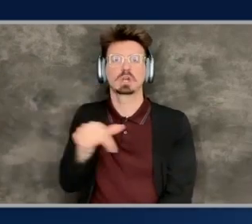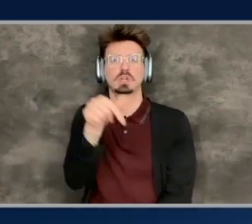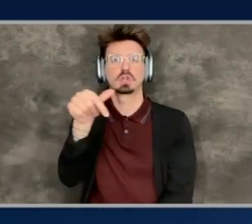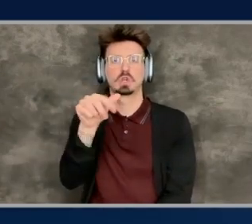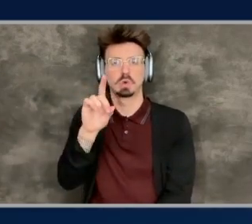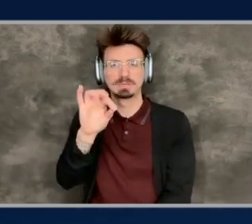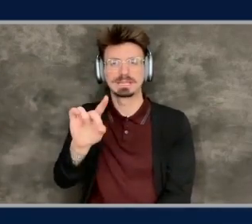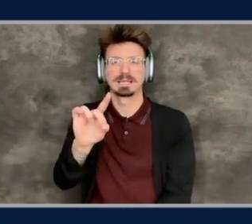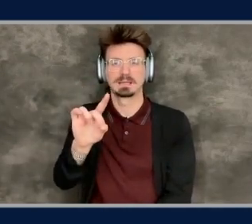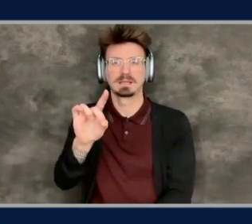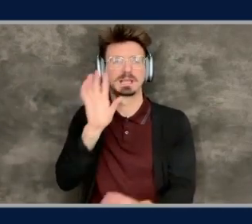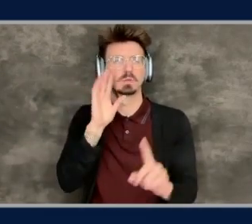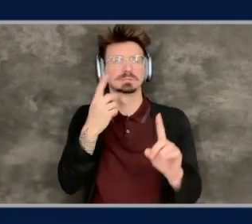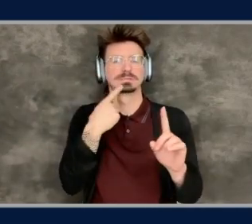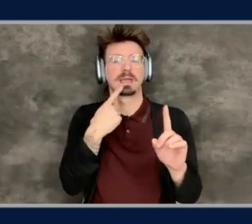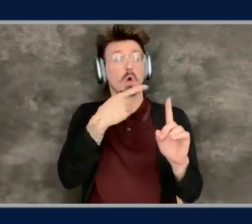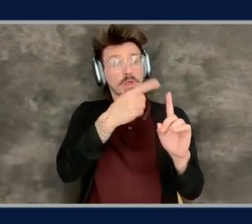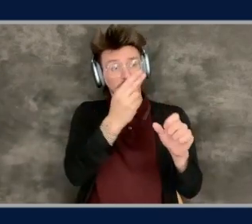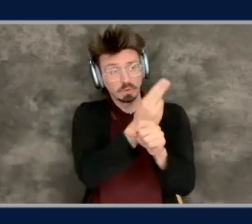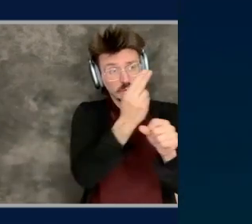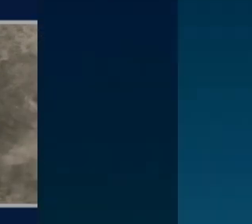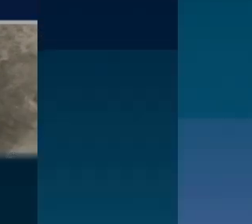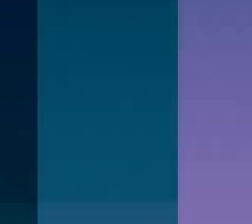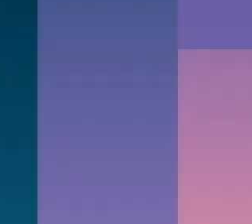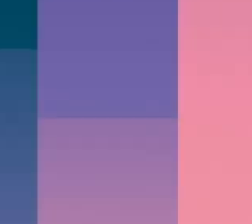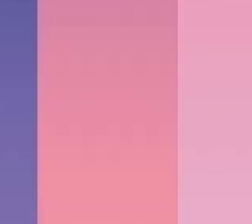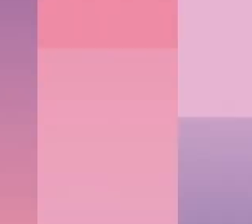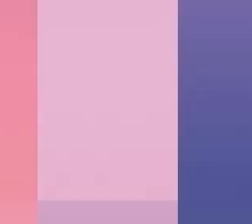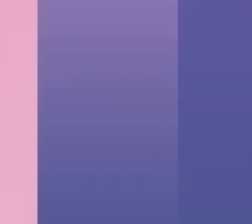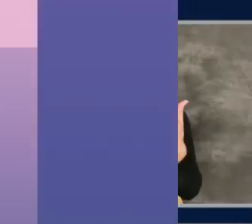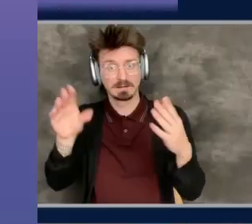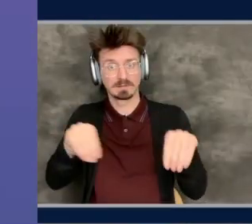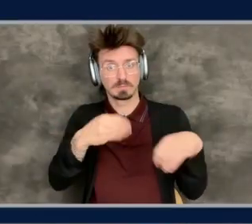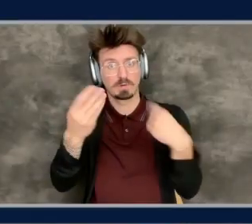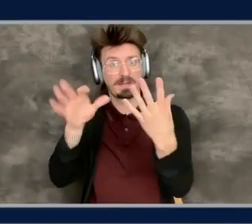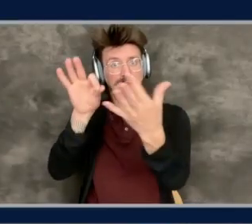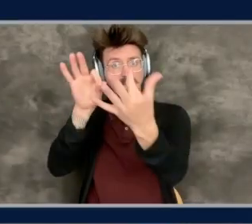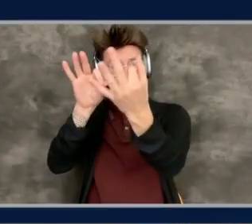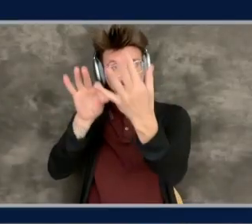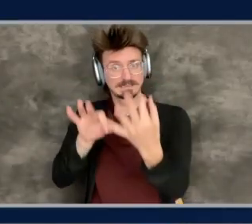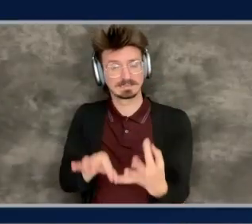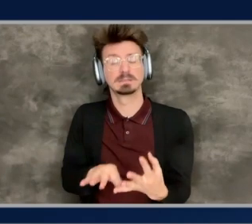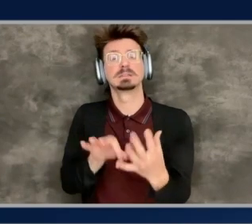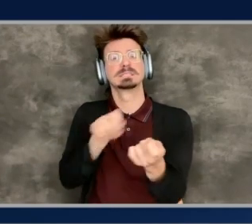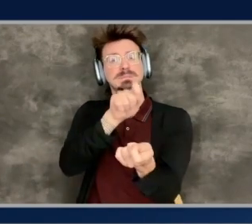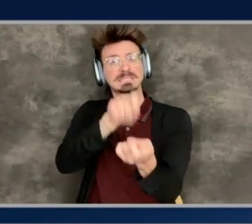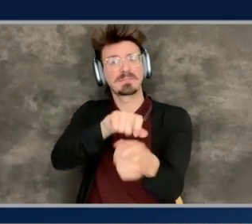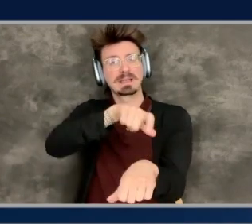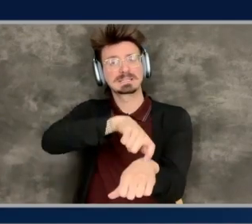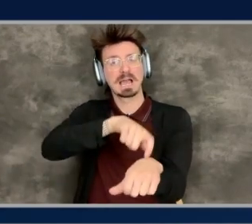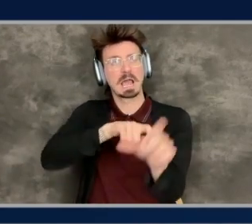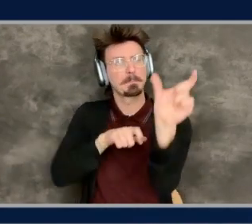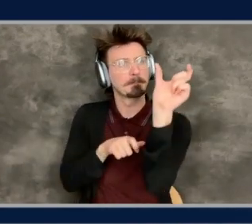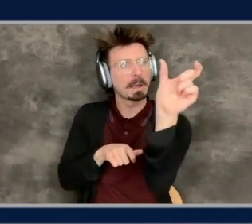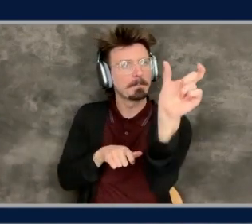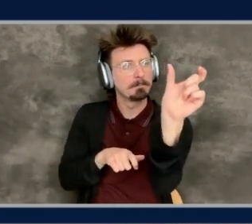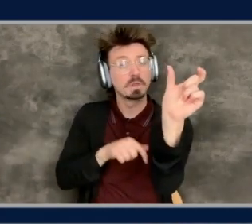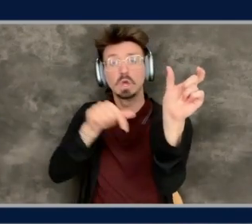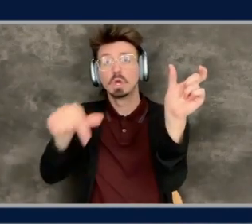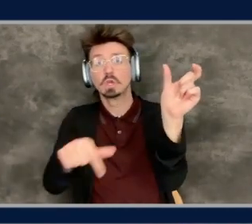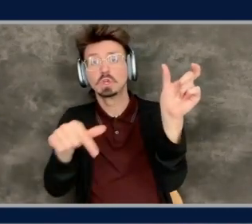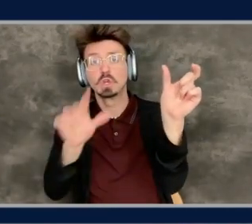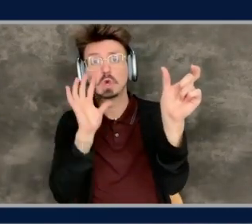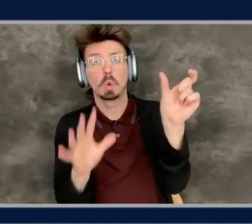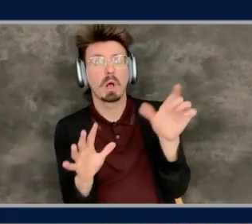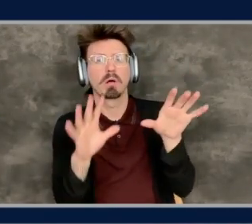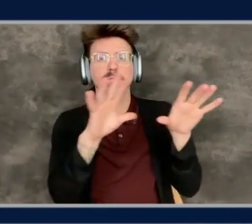this user provided this input at this particular time, allowing it to like, you know, allowing Q to take action. Mm-hmm. And we have